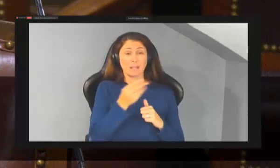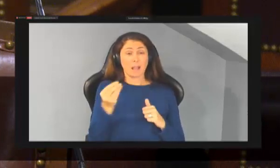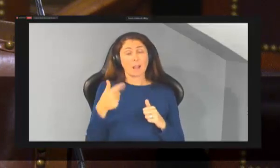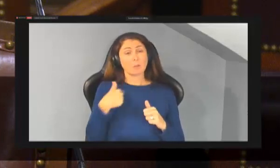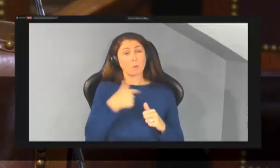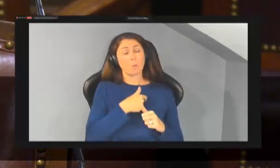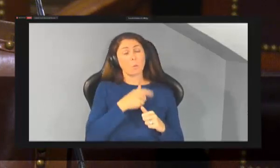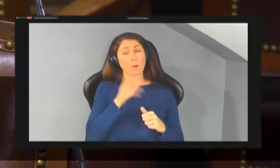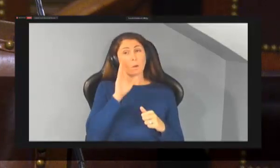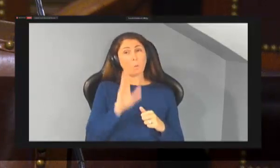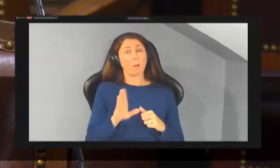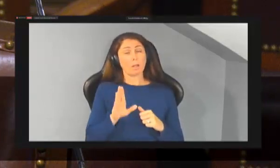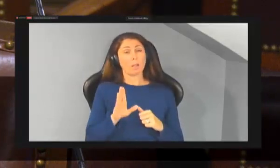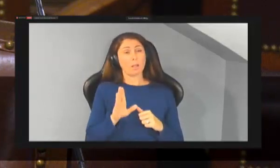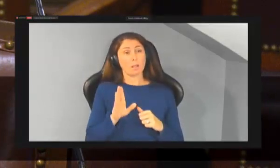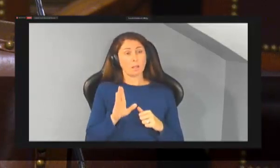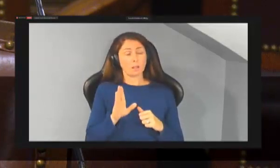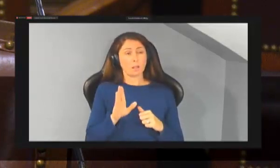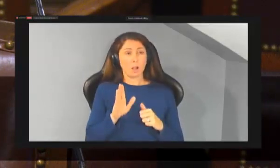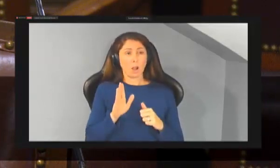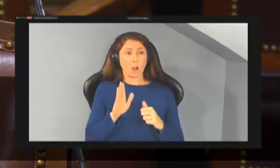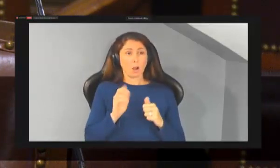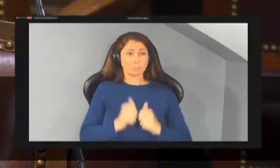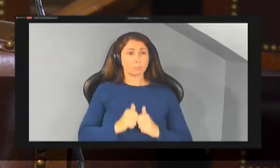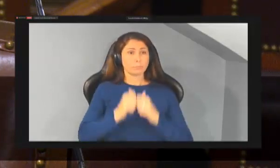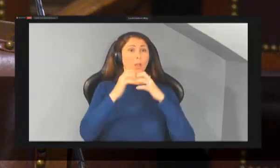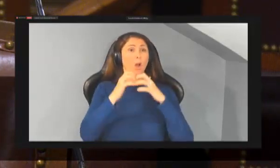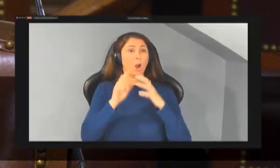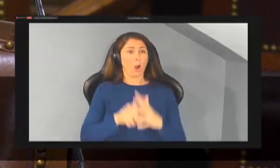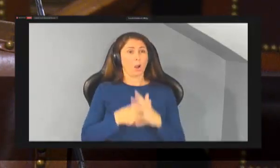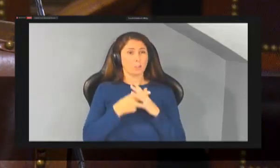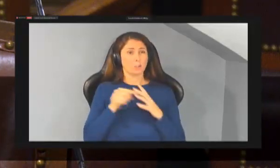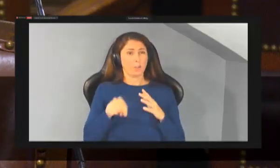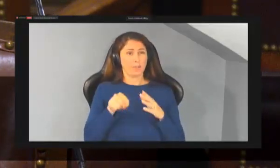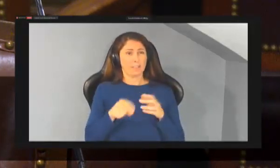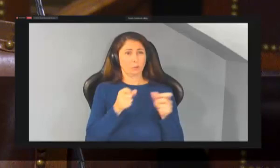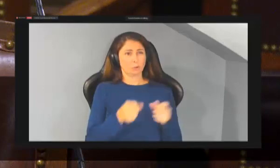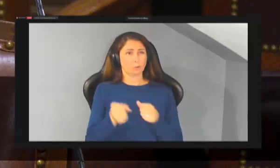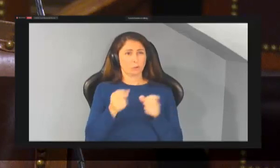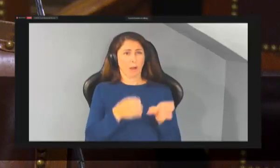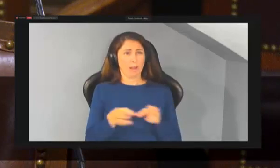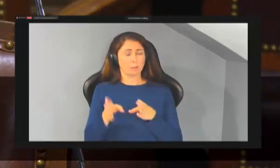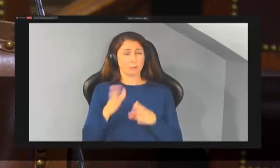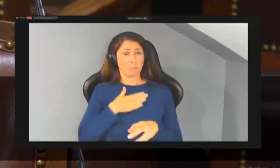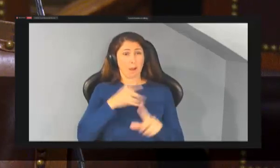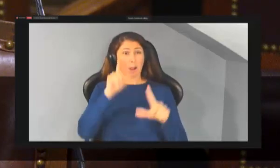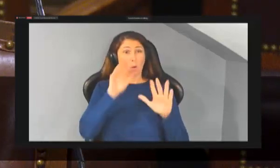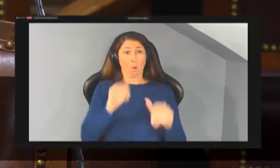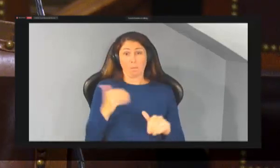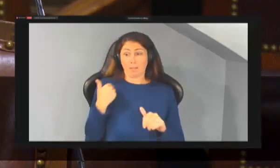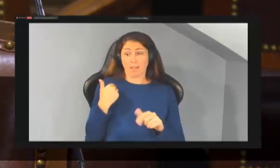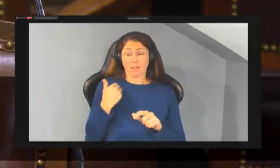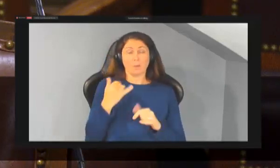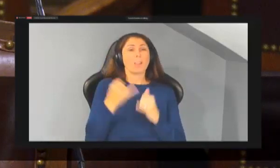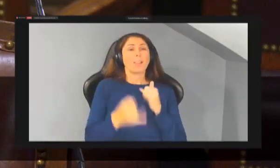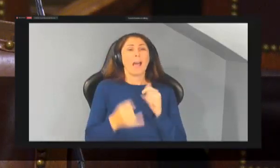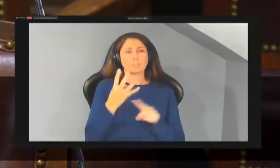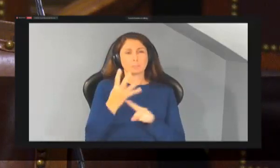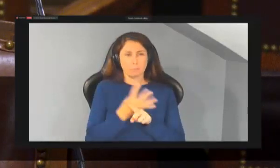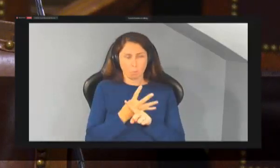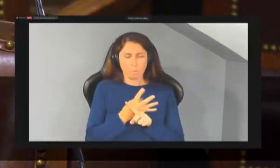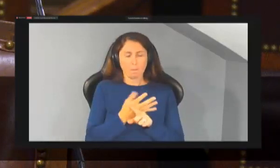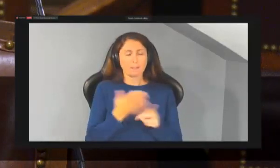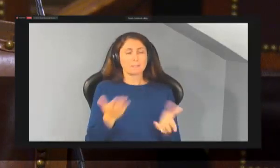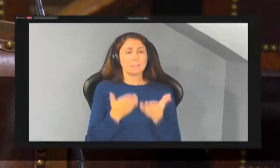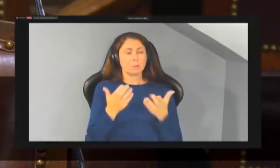ultimately launch this strategy. But my hope in the last 4 months that I have here is to make certain that